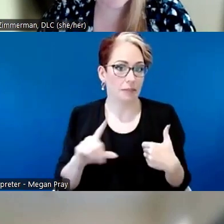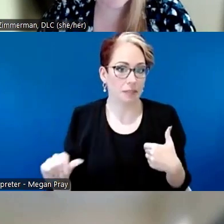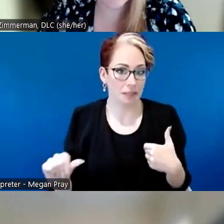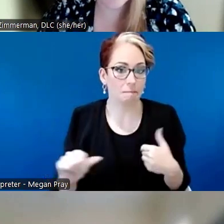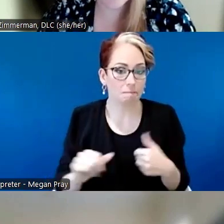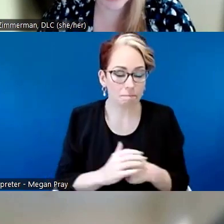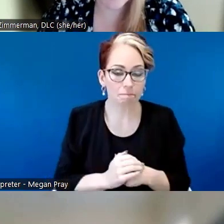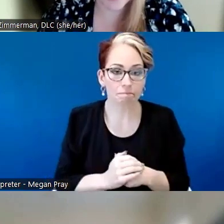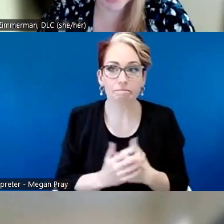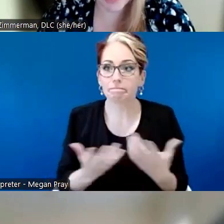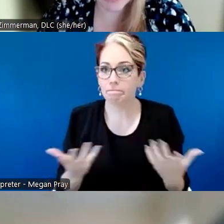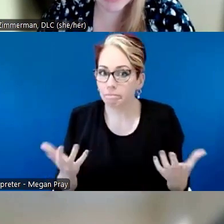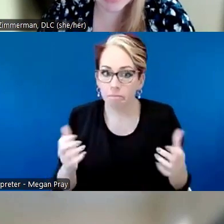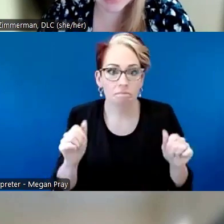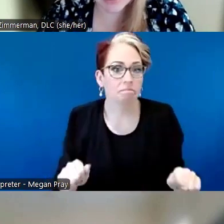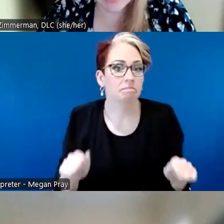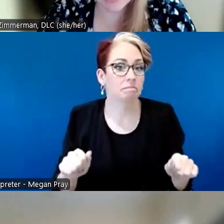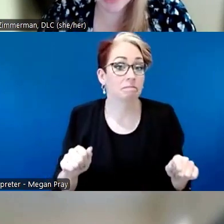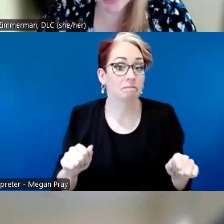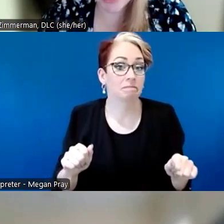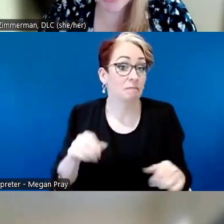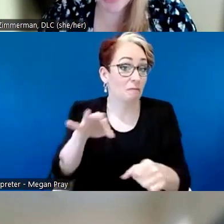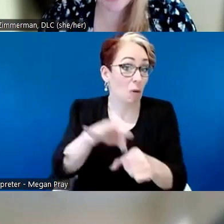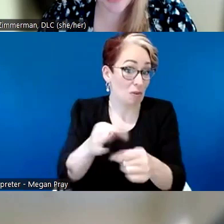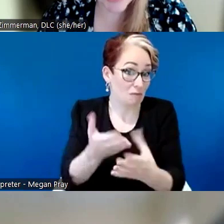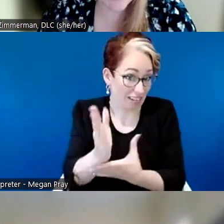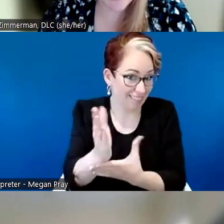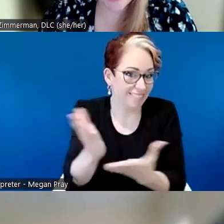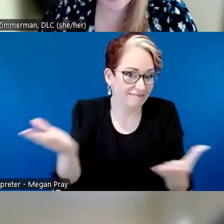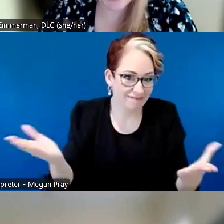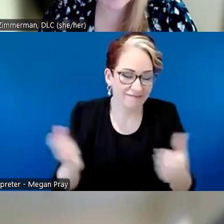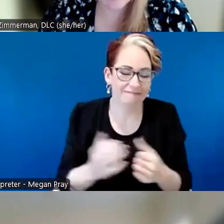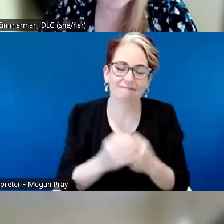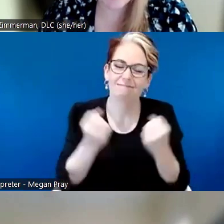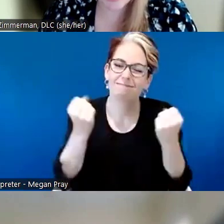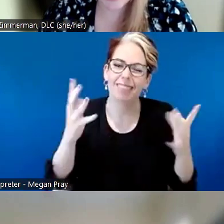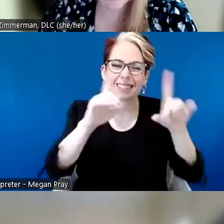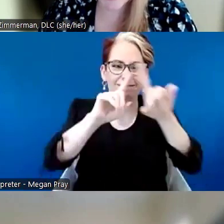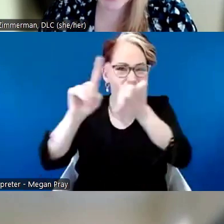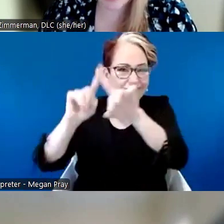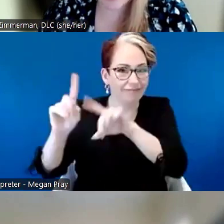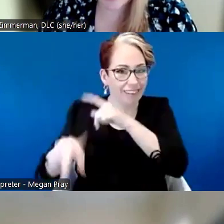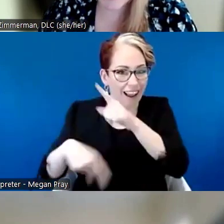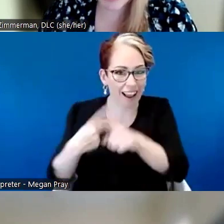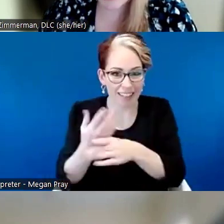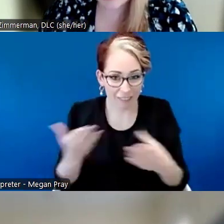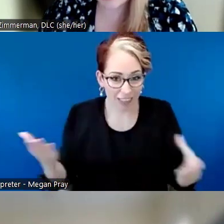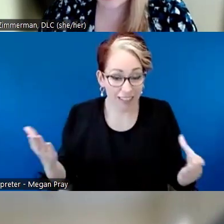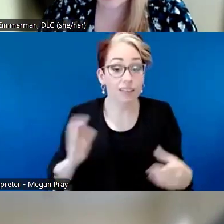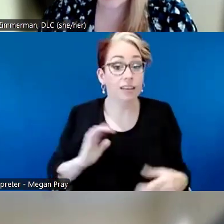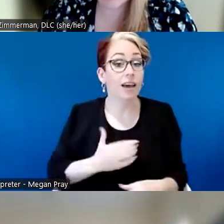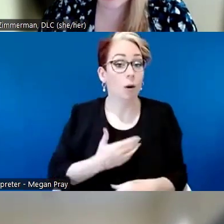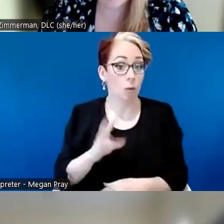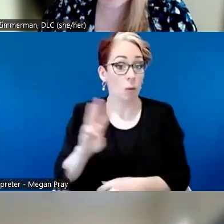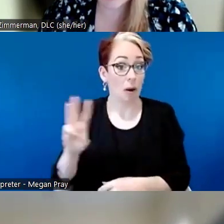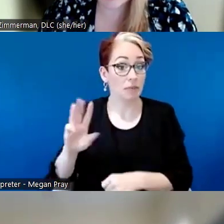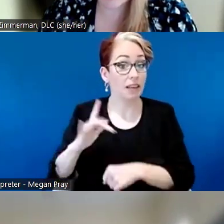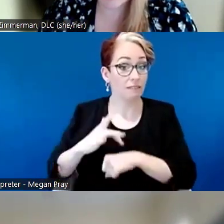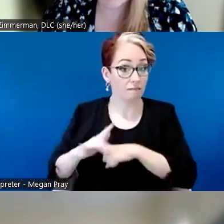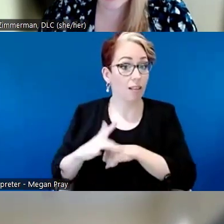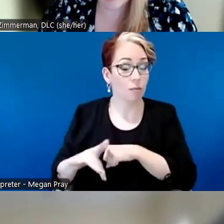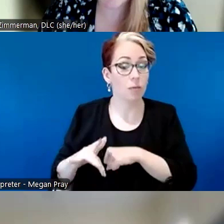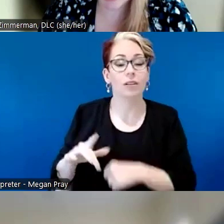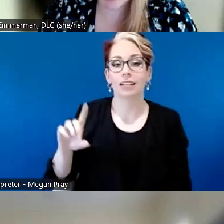that includes, of course, voting rights. So we do lots of different things, and you can always visit our website,